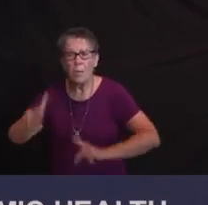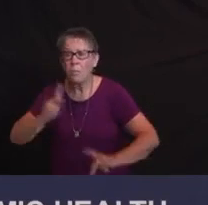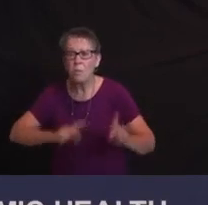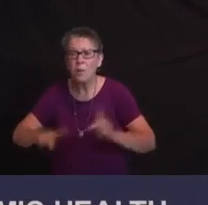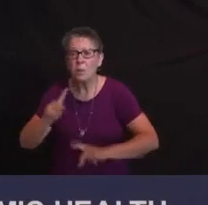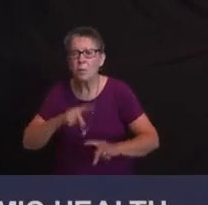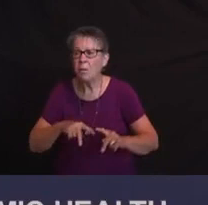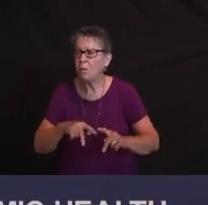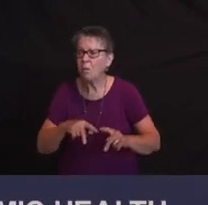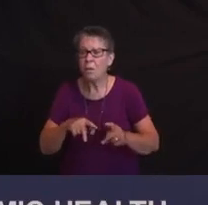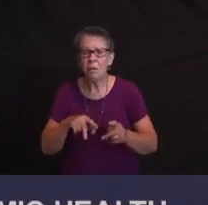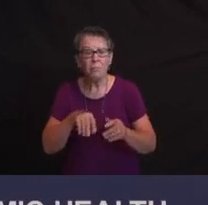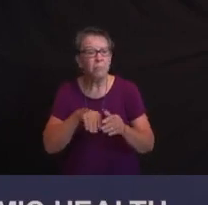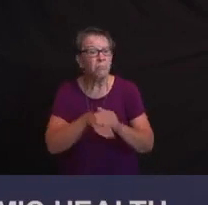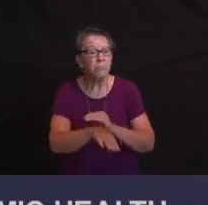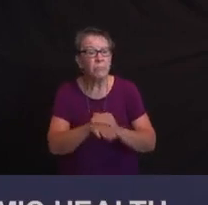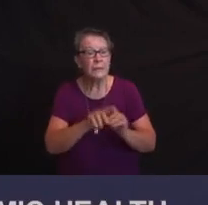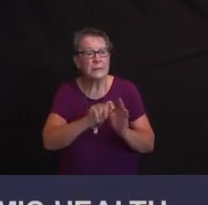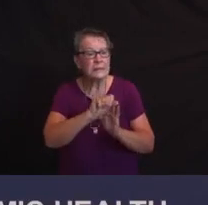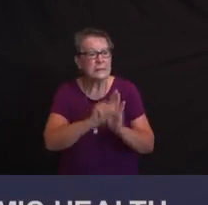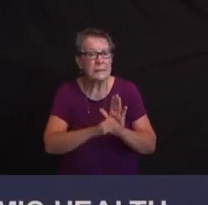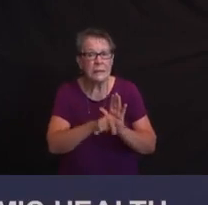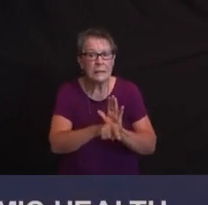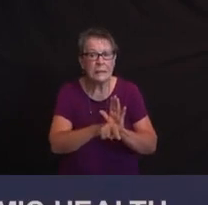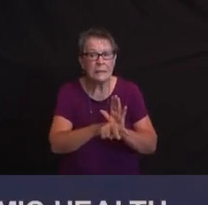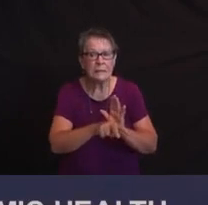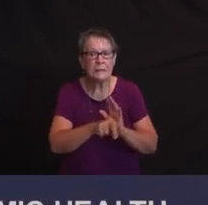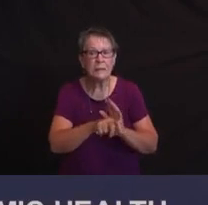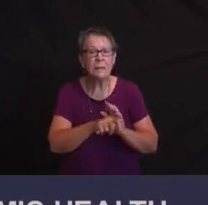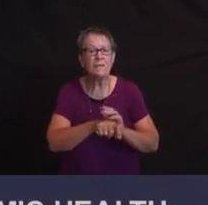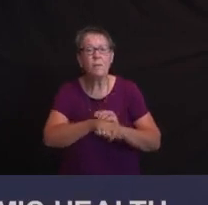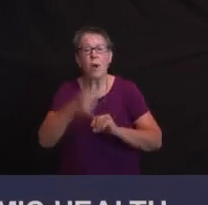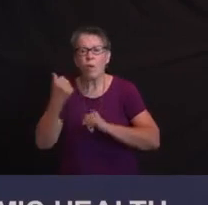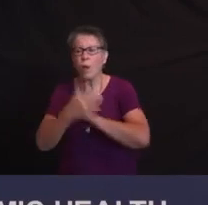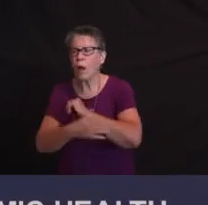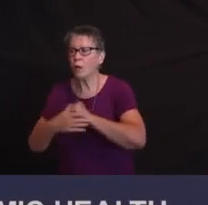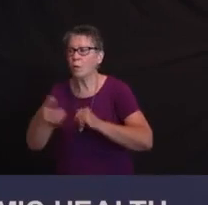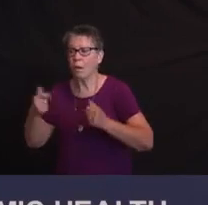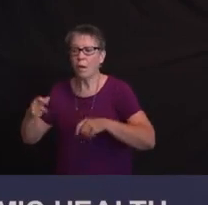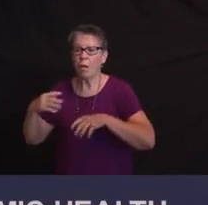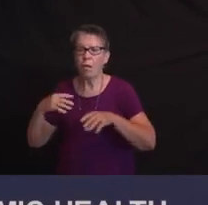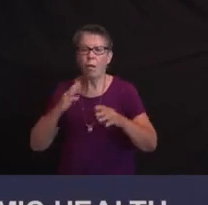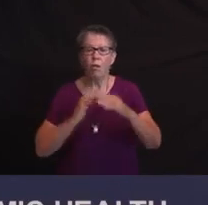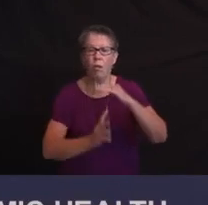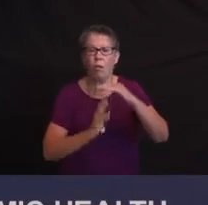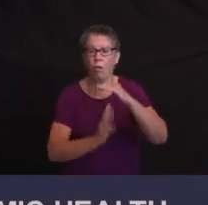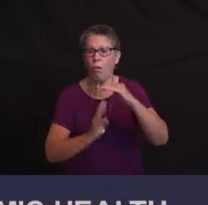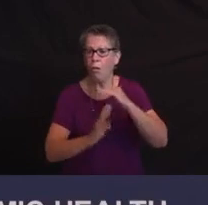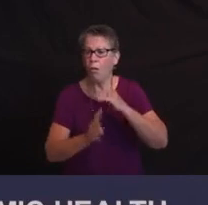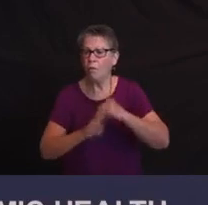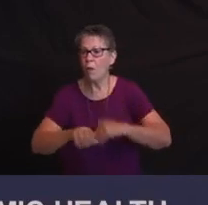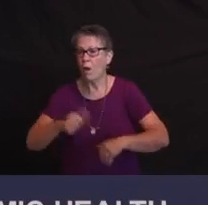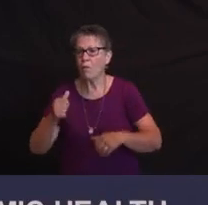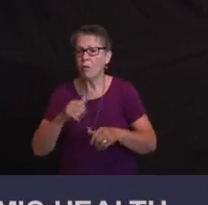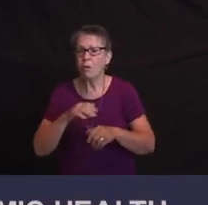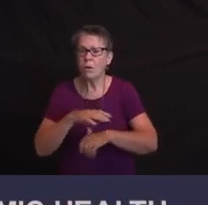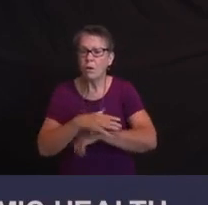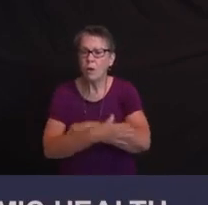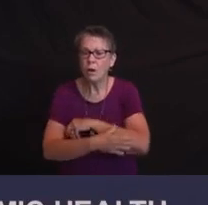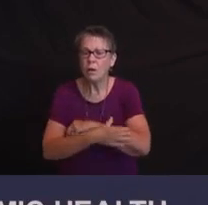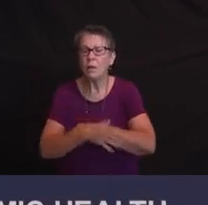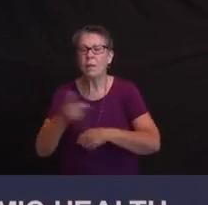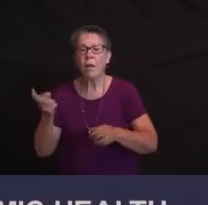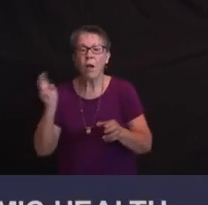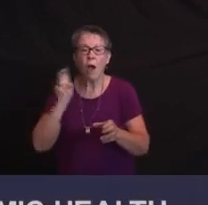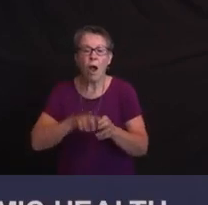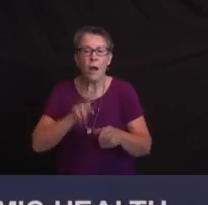mean, that's like tinfoil hat stuff. So let's call the balls and strikes as we see them. And if you hear